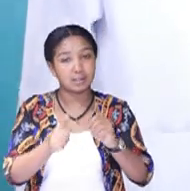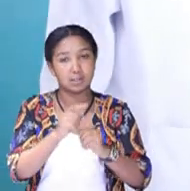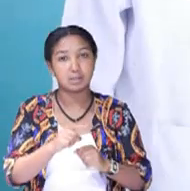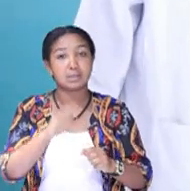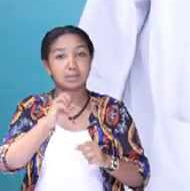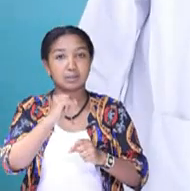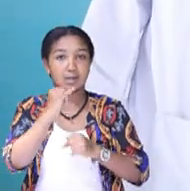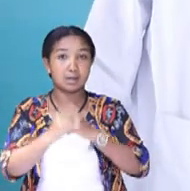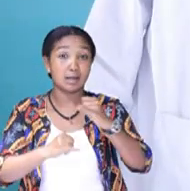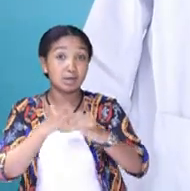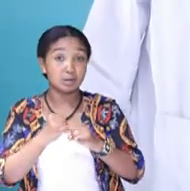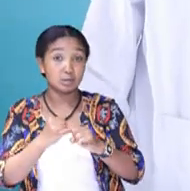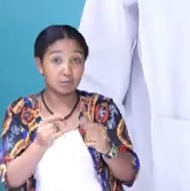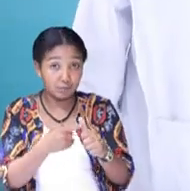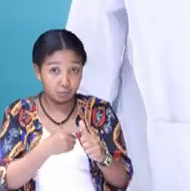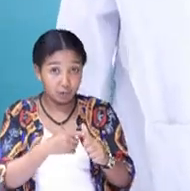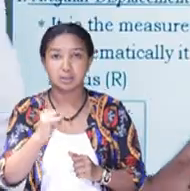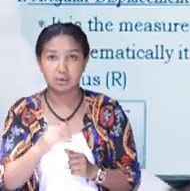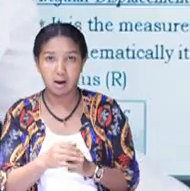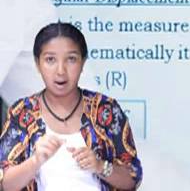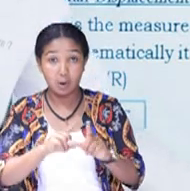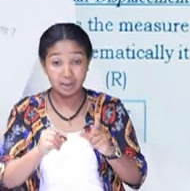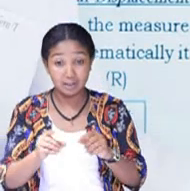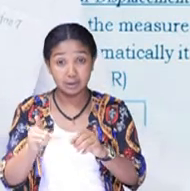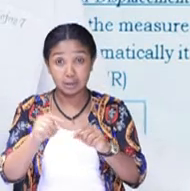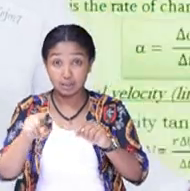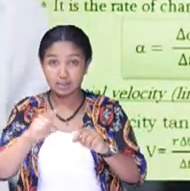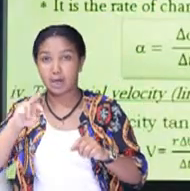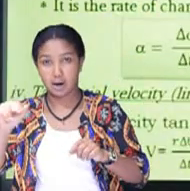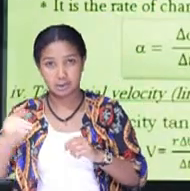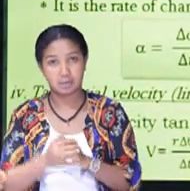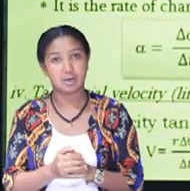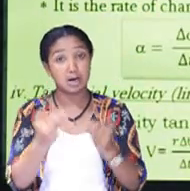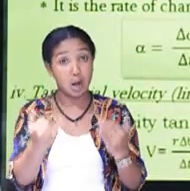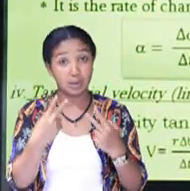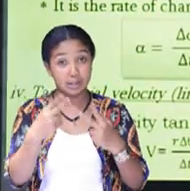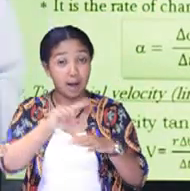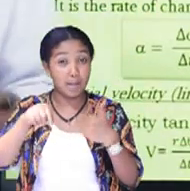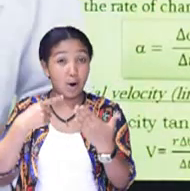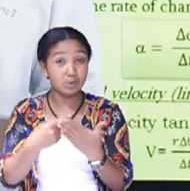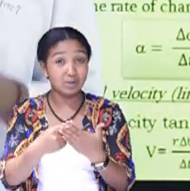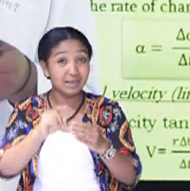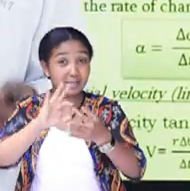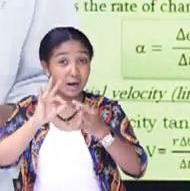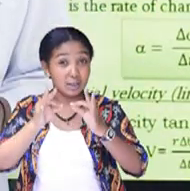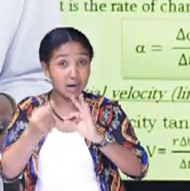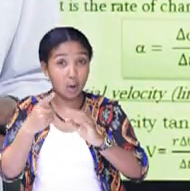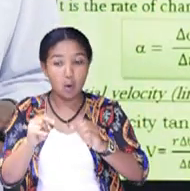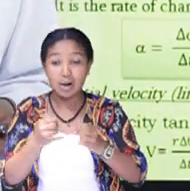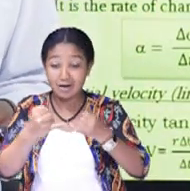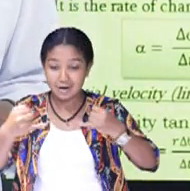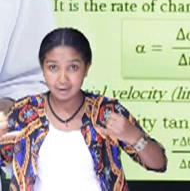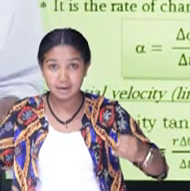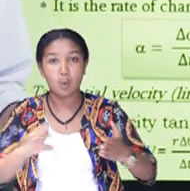SI unit of angular velocity is rad per second. The SI unit of angular displacement is rad. Now let's see about the translational or the